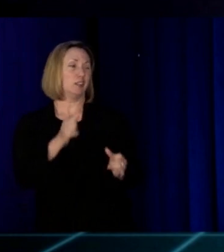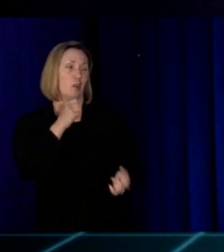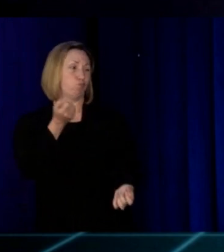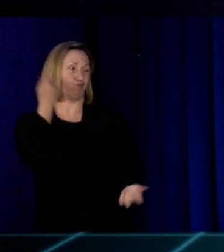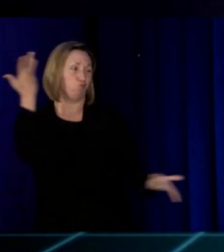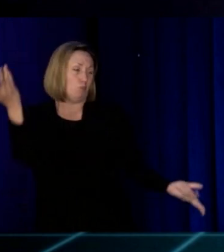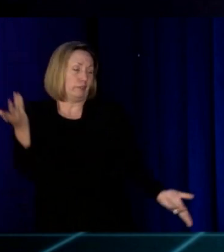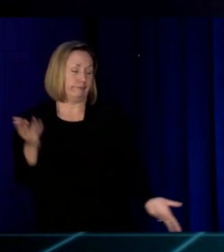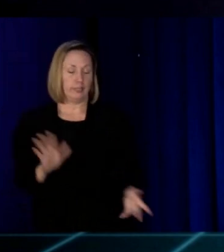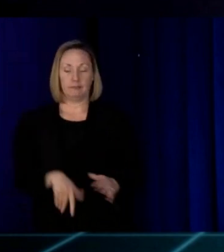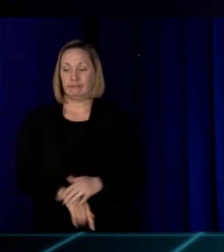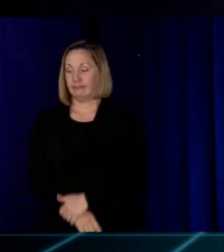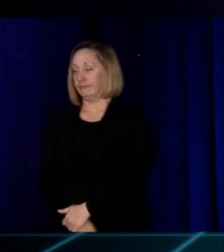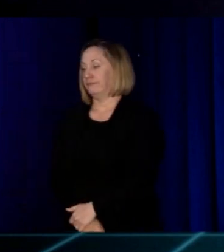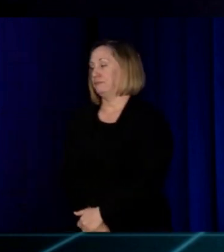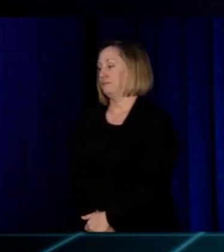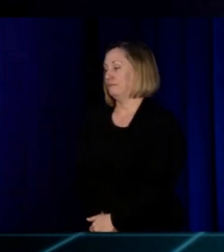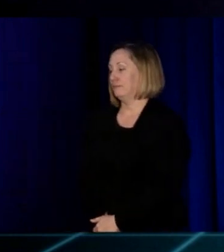yeah.